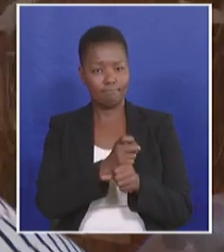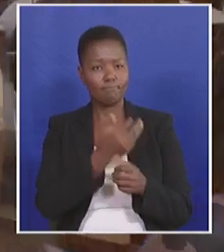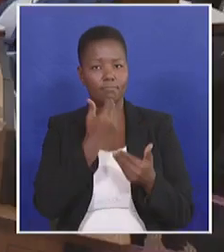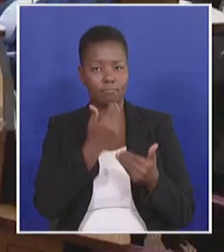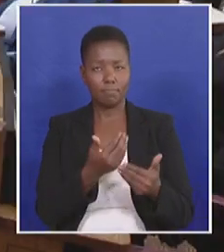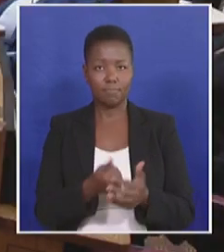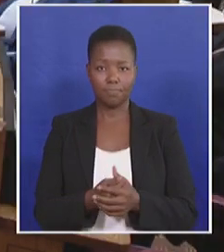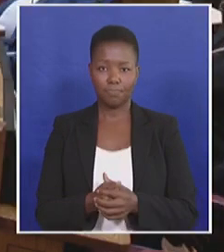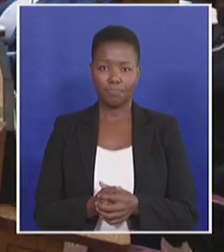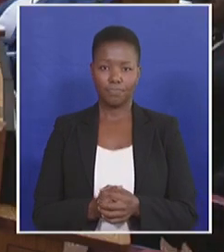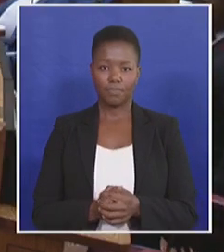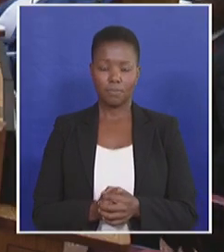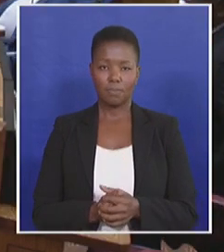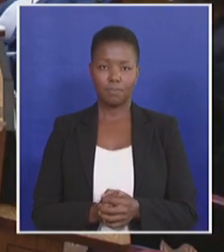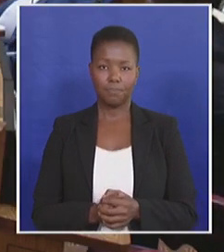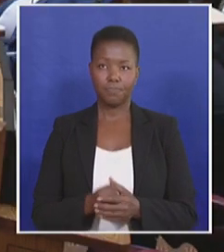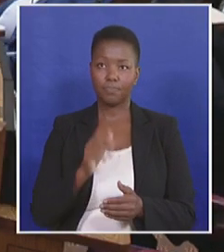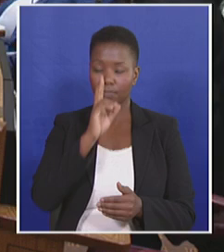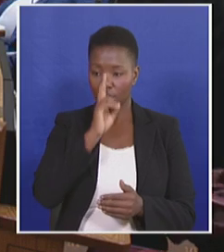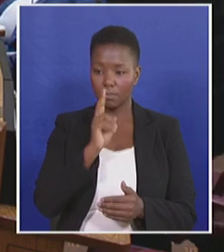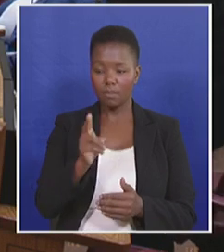you. Honourable Minister.